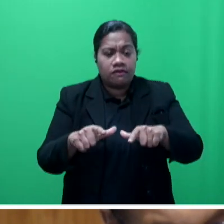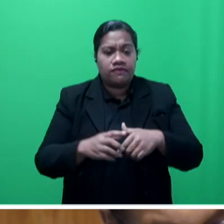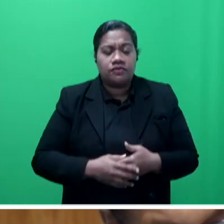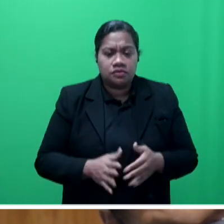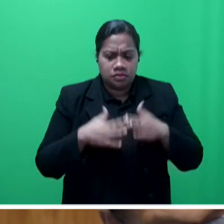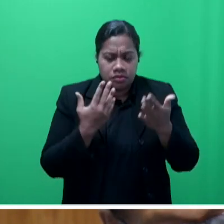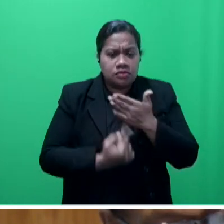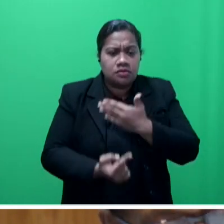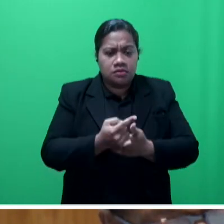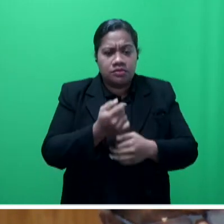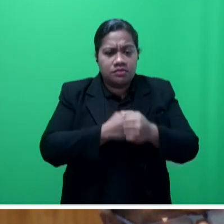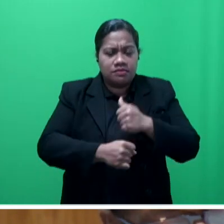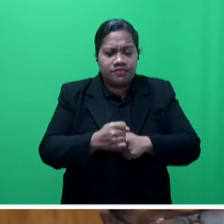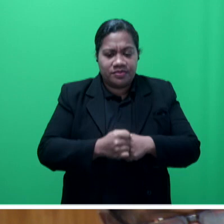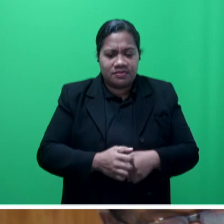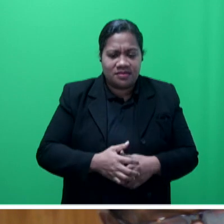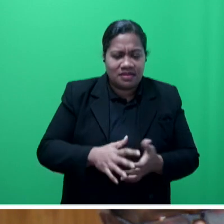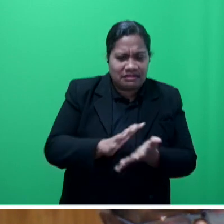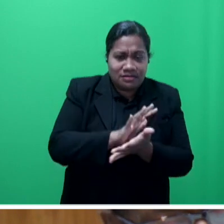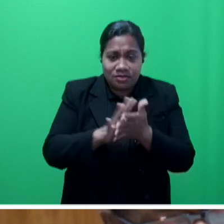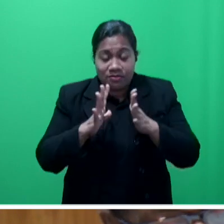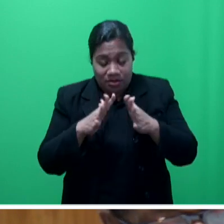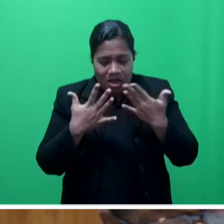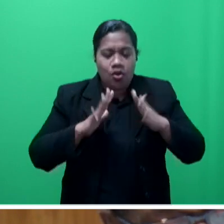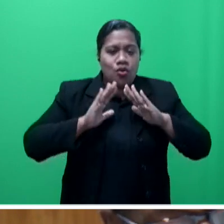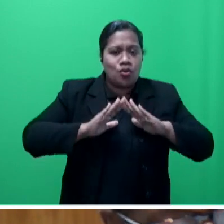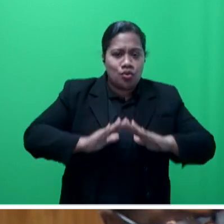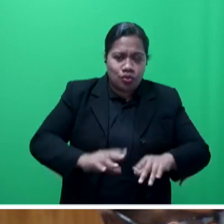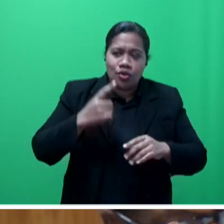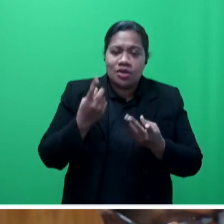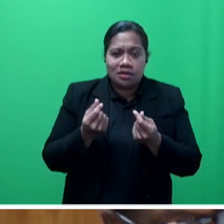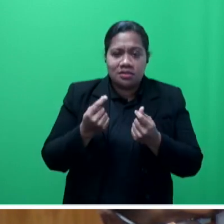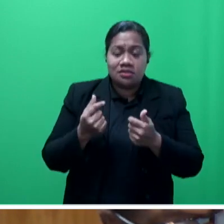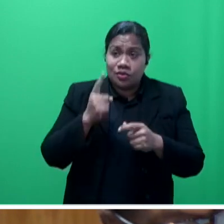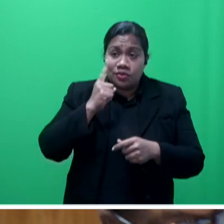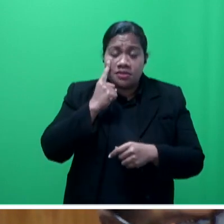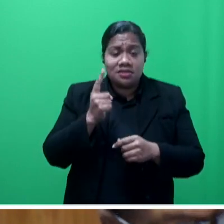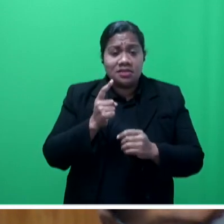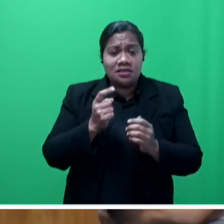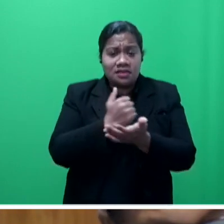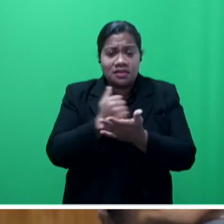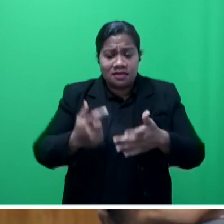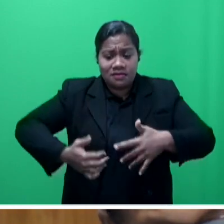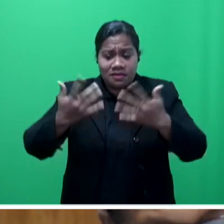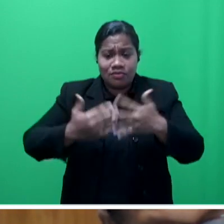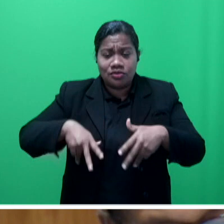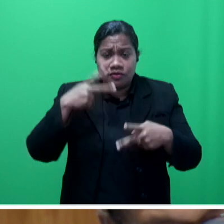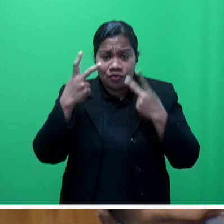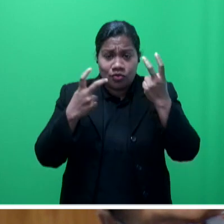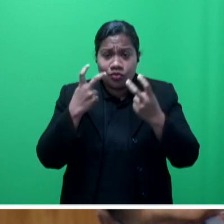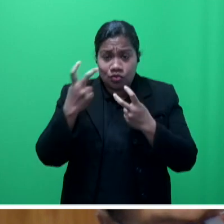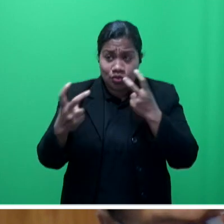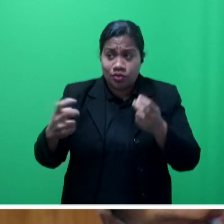hassle-free, easier and unrestricted, and we can see this in our tourism numbers. Honourable Speaker, sir, for the first quarter